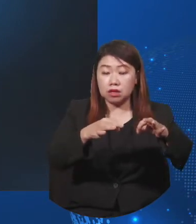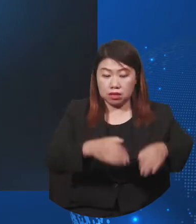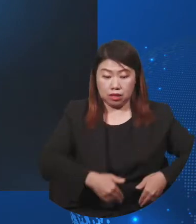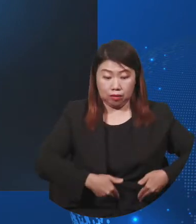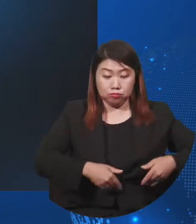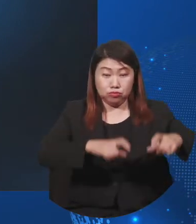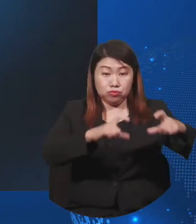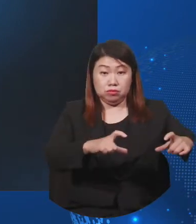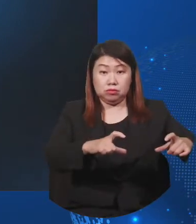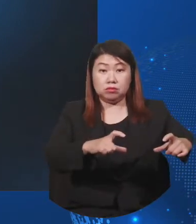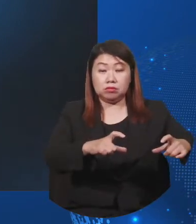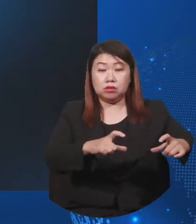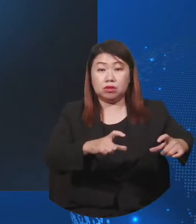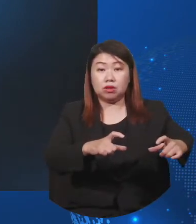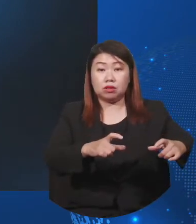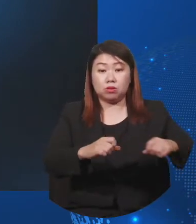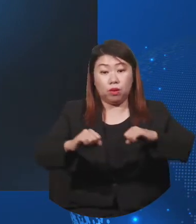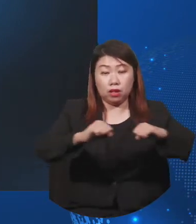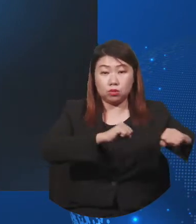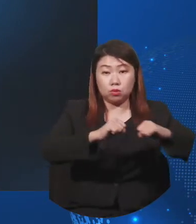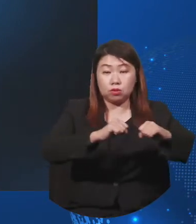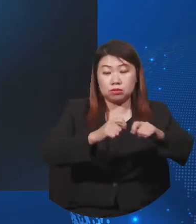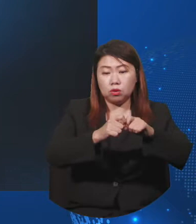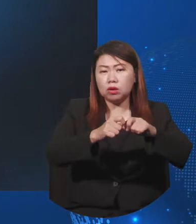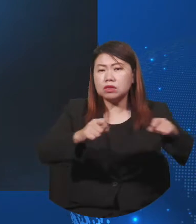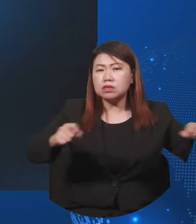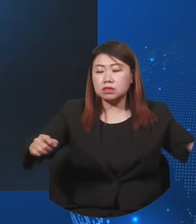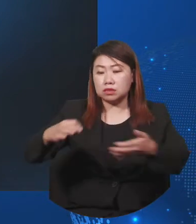long-term finance available for developing countries.